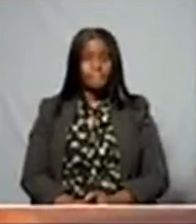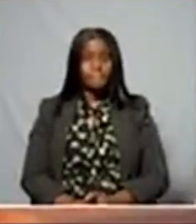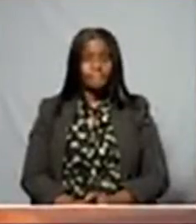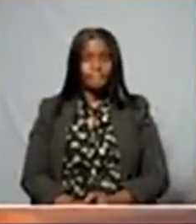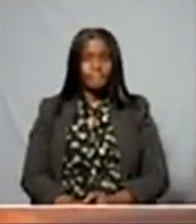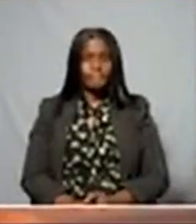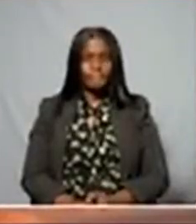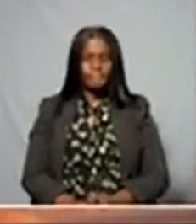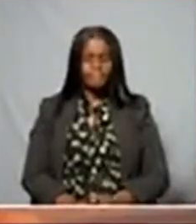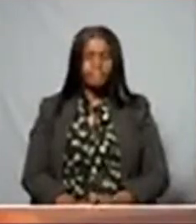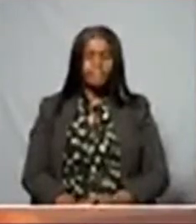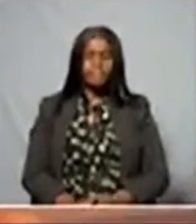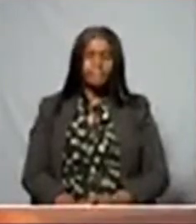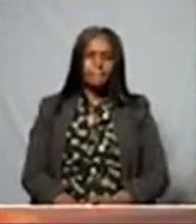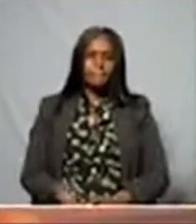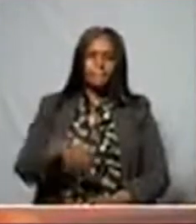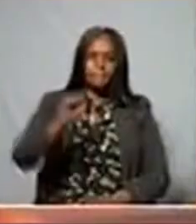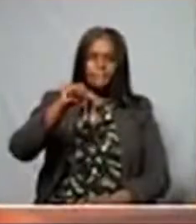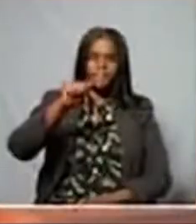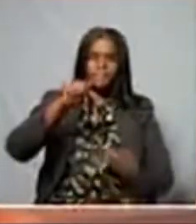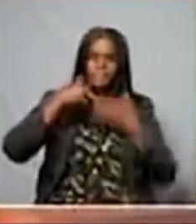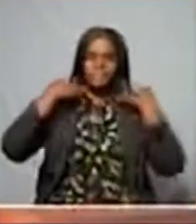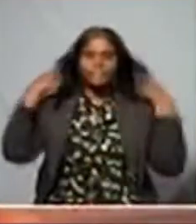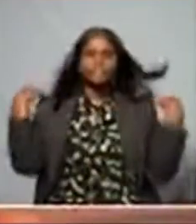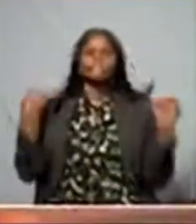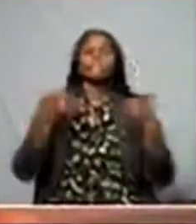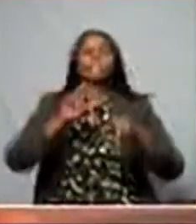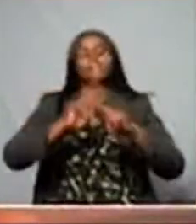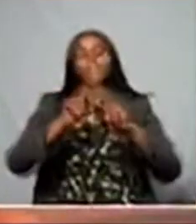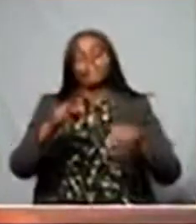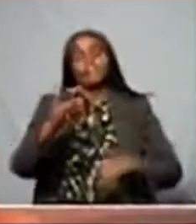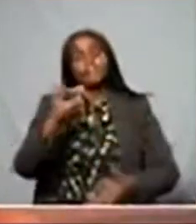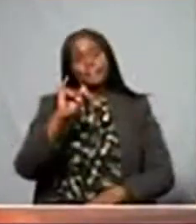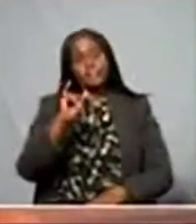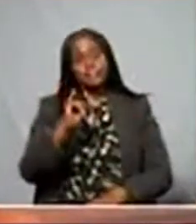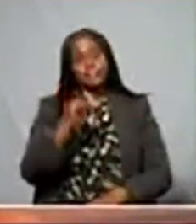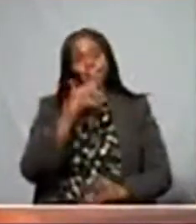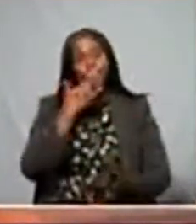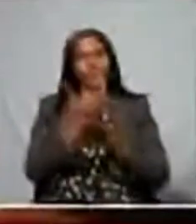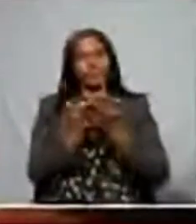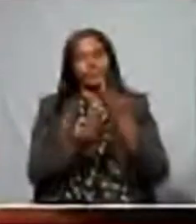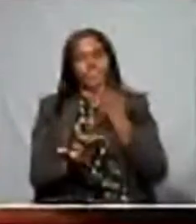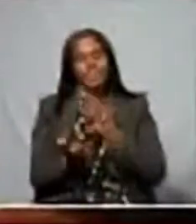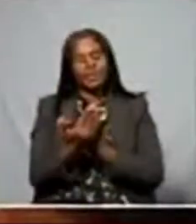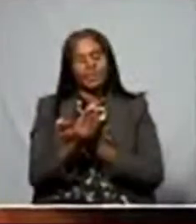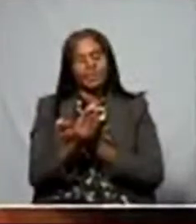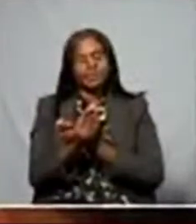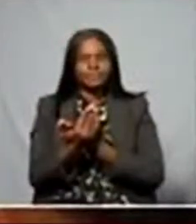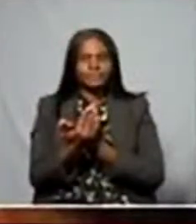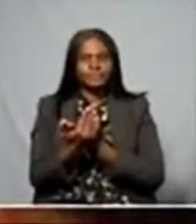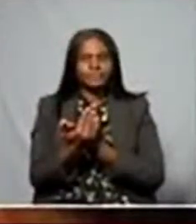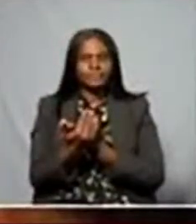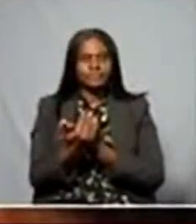Yeah. Okay. Chairperson, and good morning,